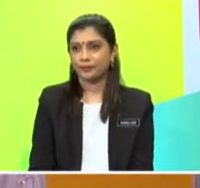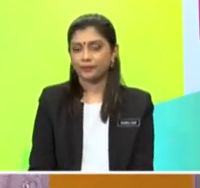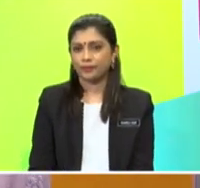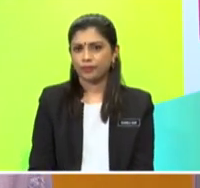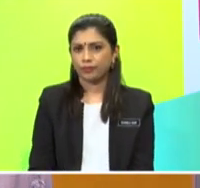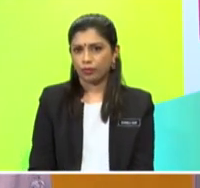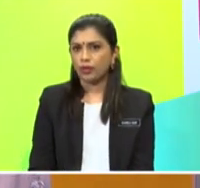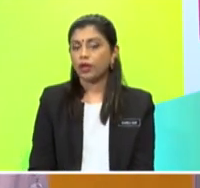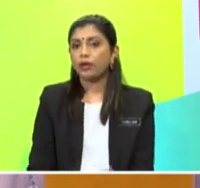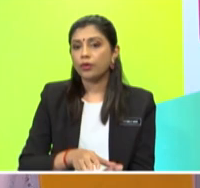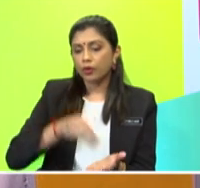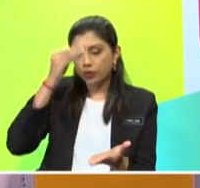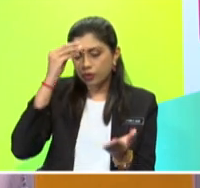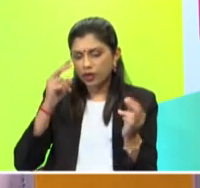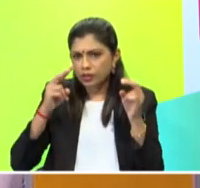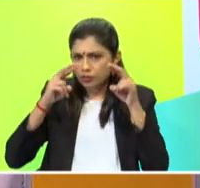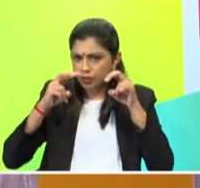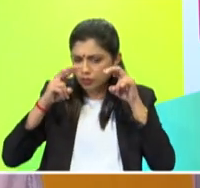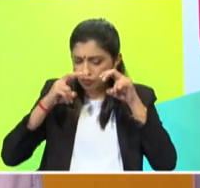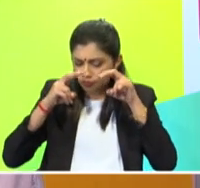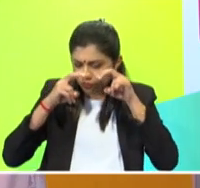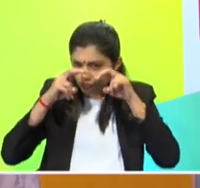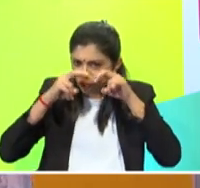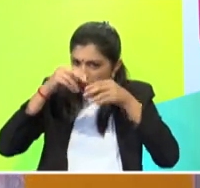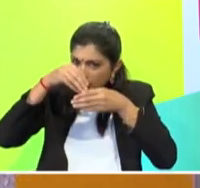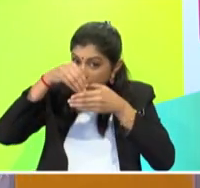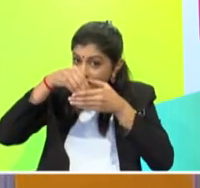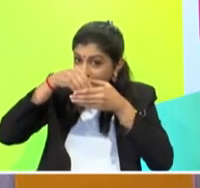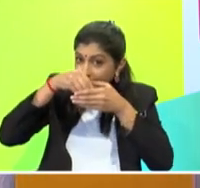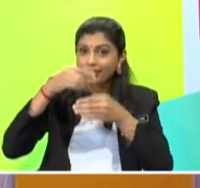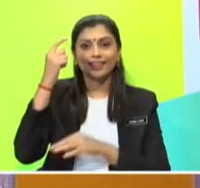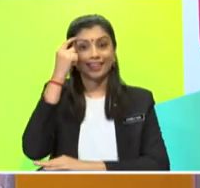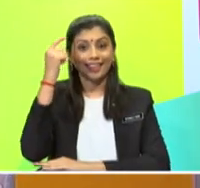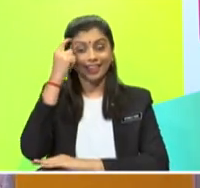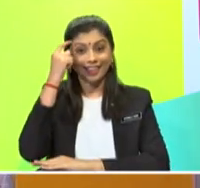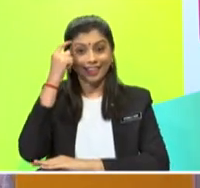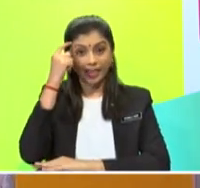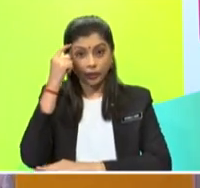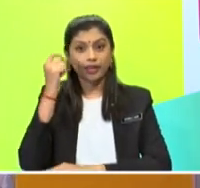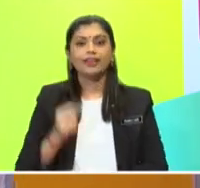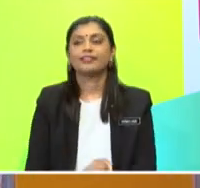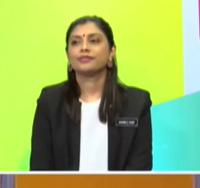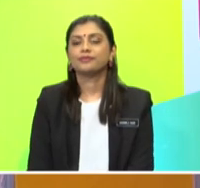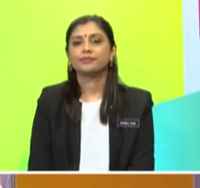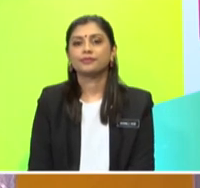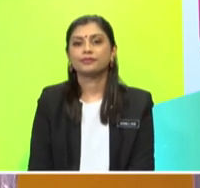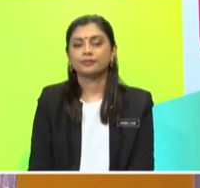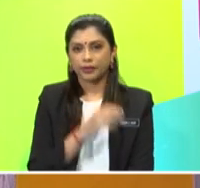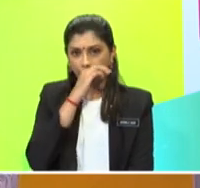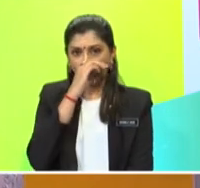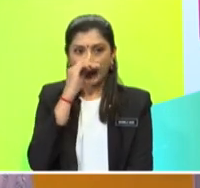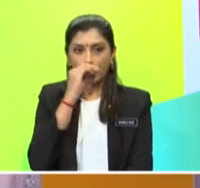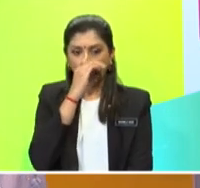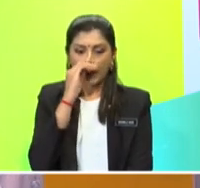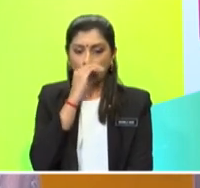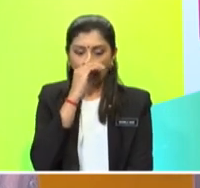little bit in depth in the thinking process. Ooh. So, just now we had another one. So, this one would be